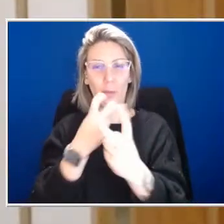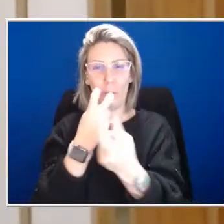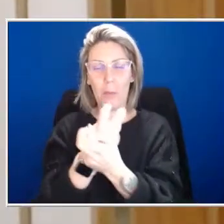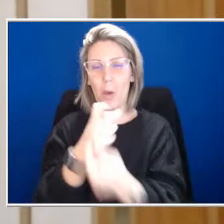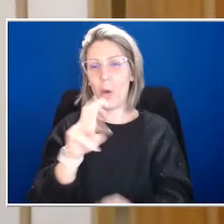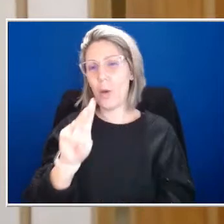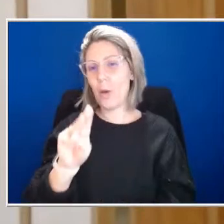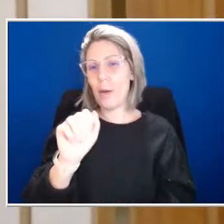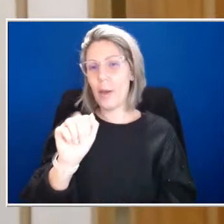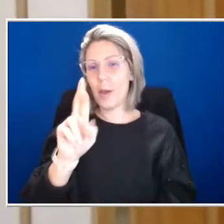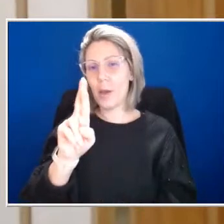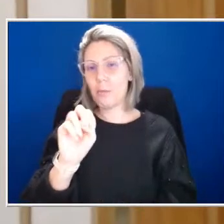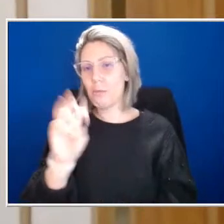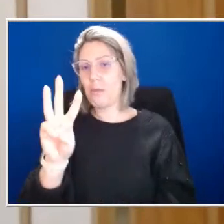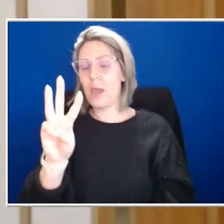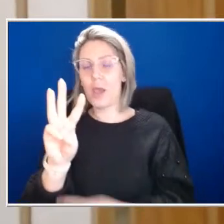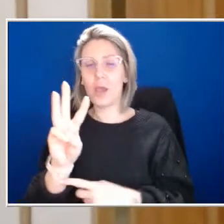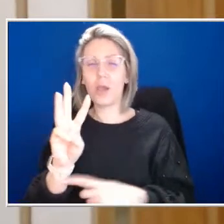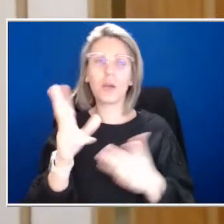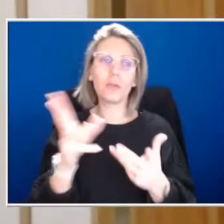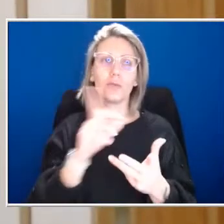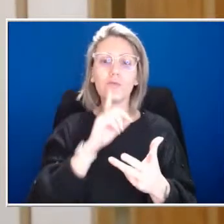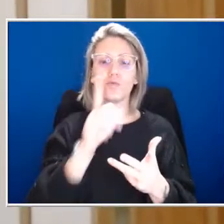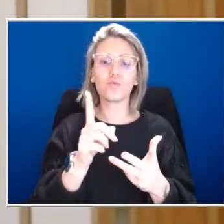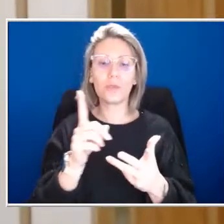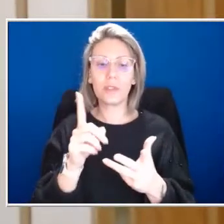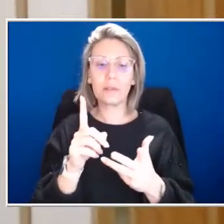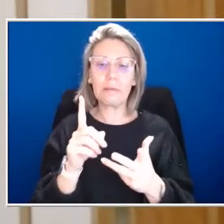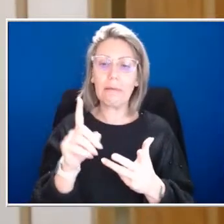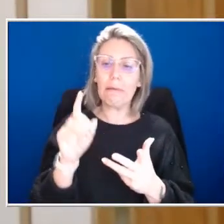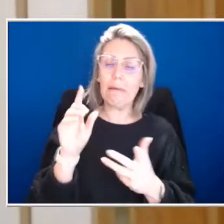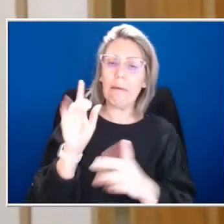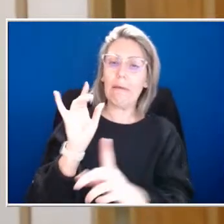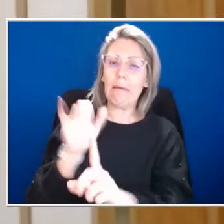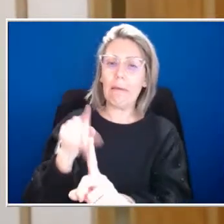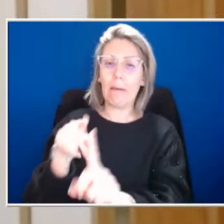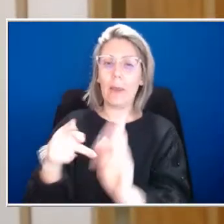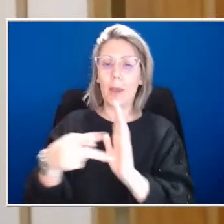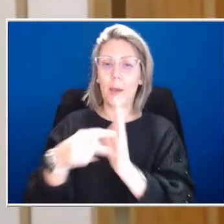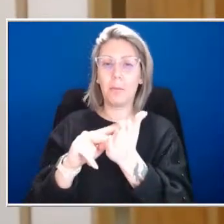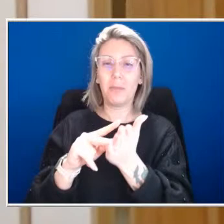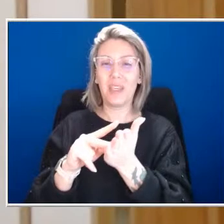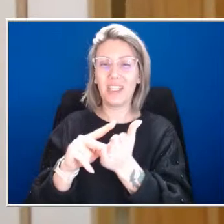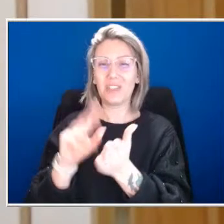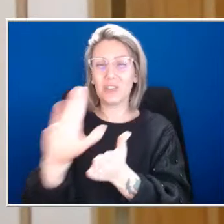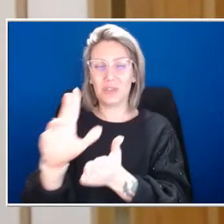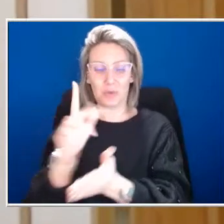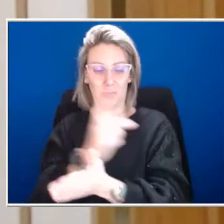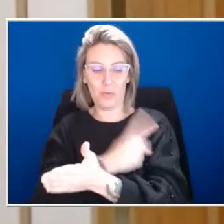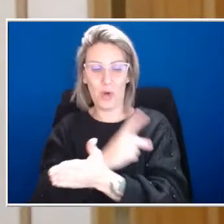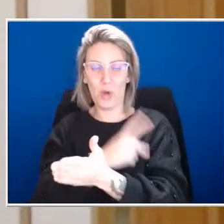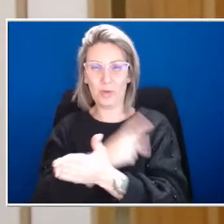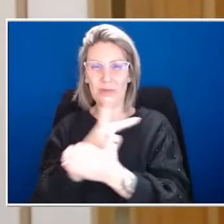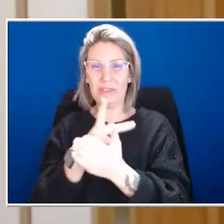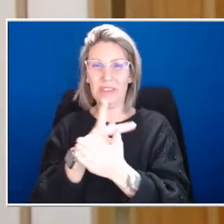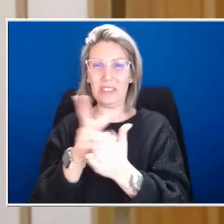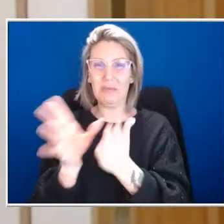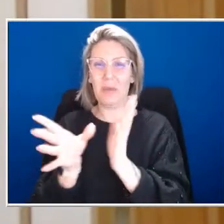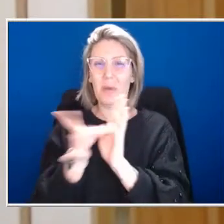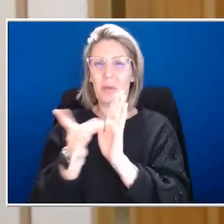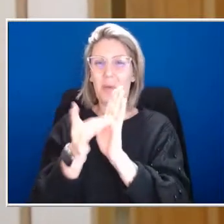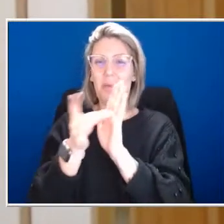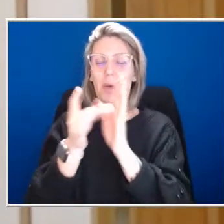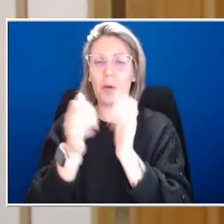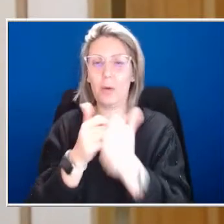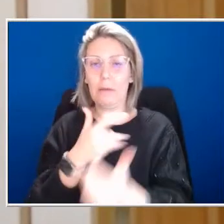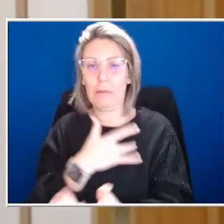Yes, in layman's term, amyloidosis means protein buildup, and protein buildup where it